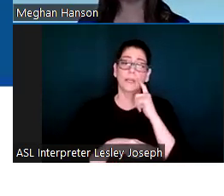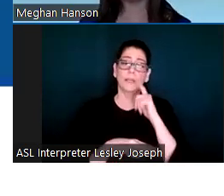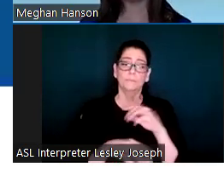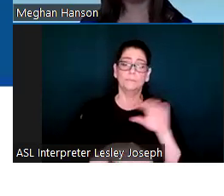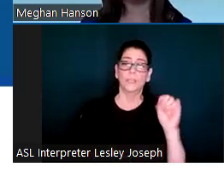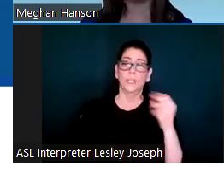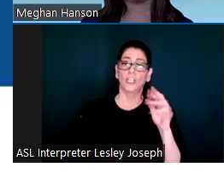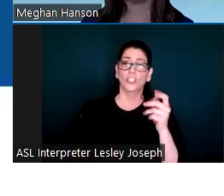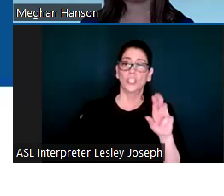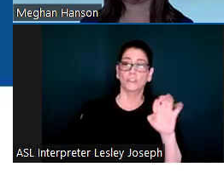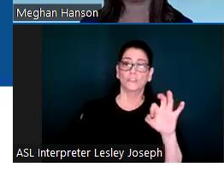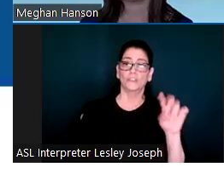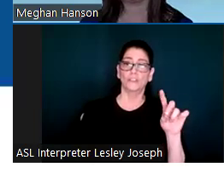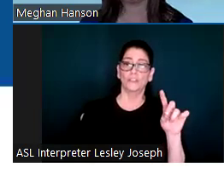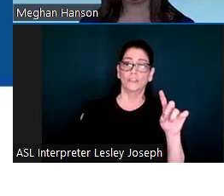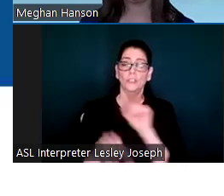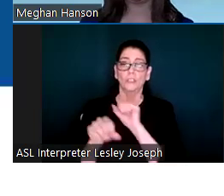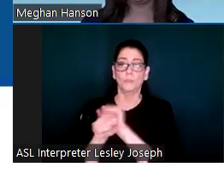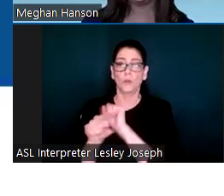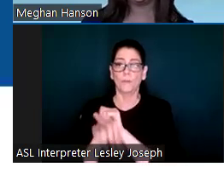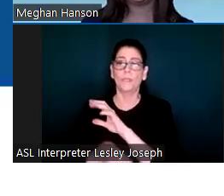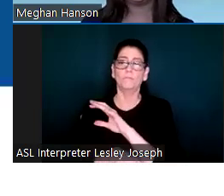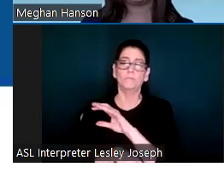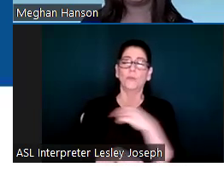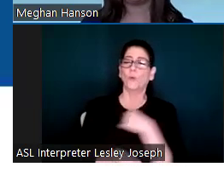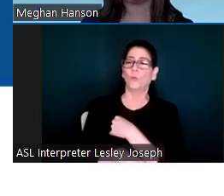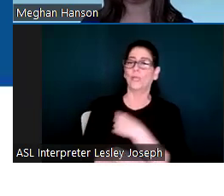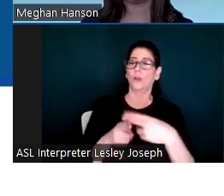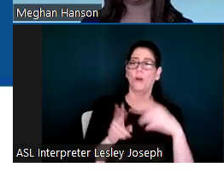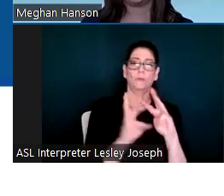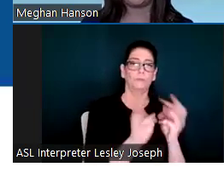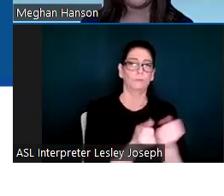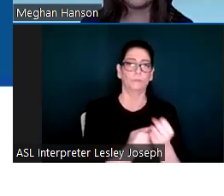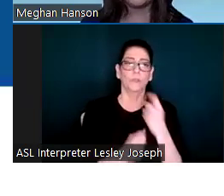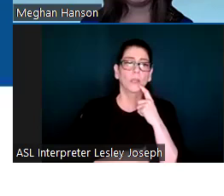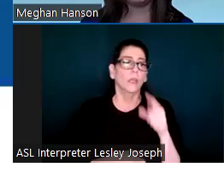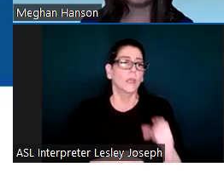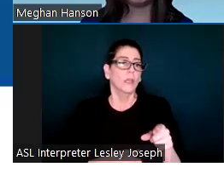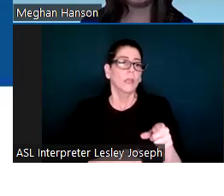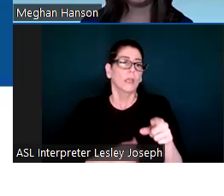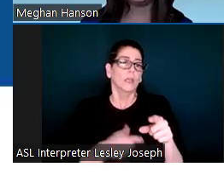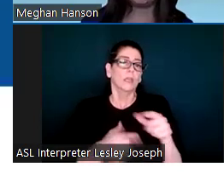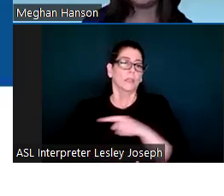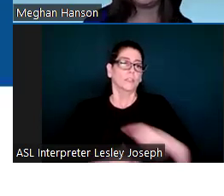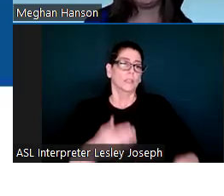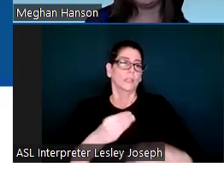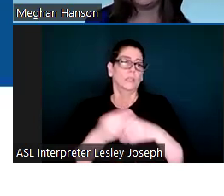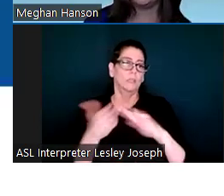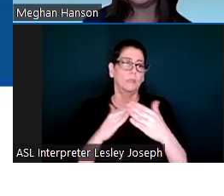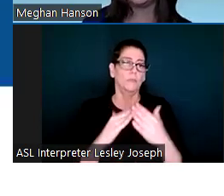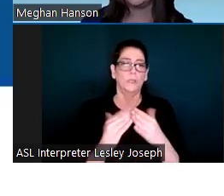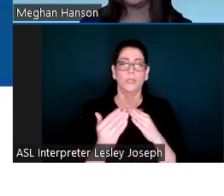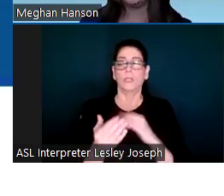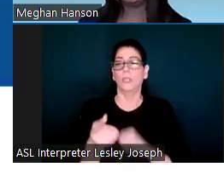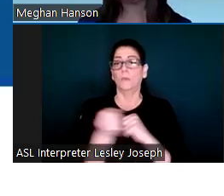employment, including what we termed sheltered workshops. And in 1987, the program year, the legislature added community employment to our EE rule